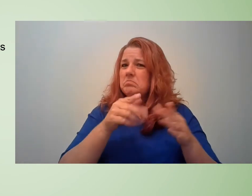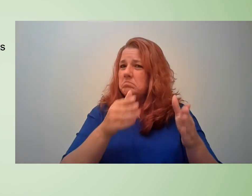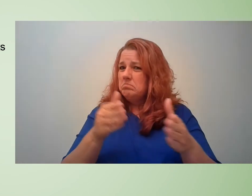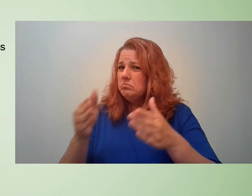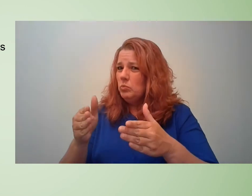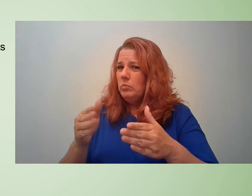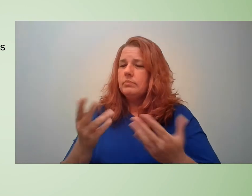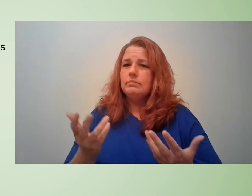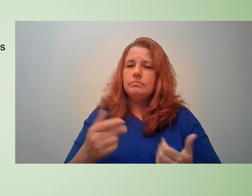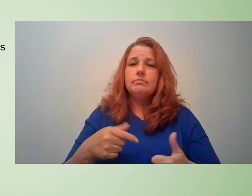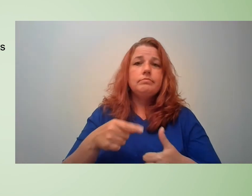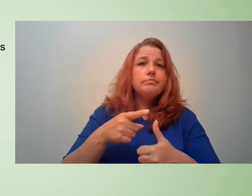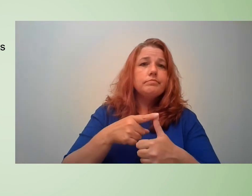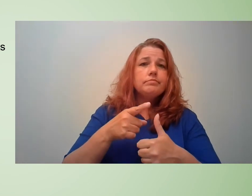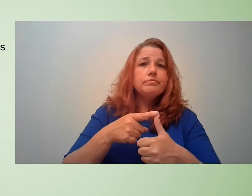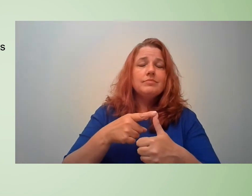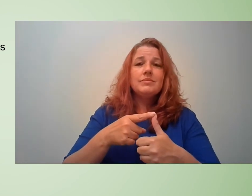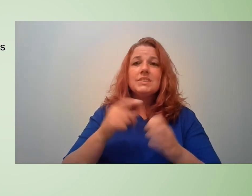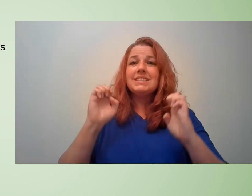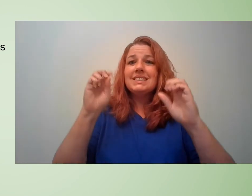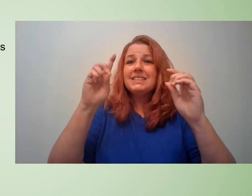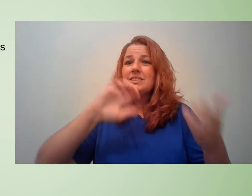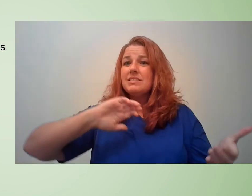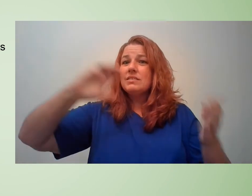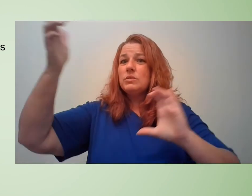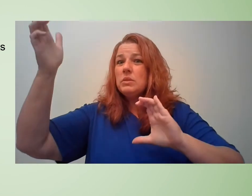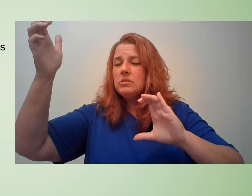problems, and improve post-graduation success.